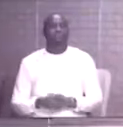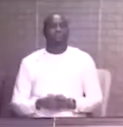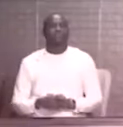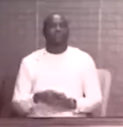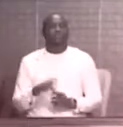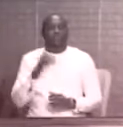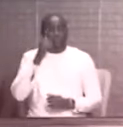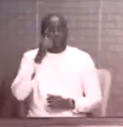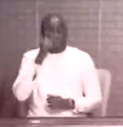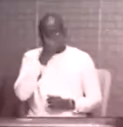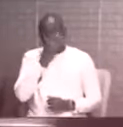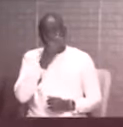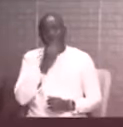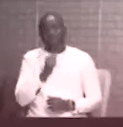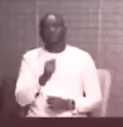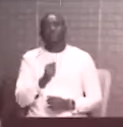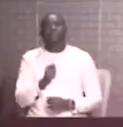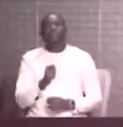Listen to me.